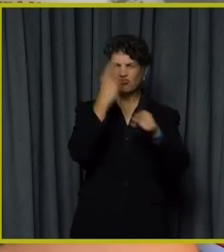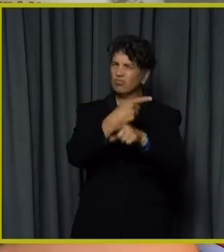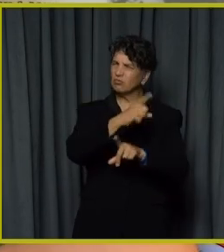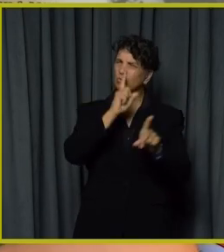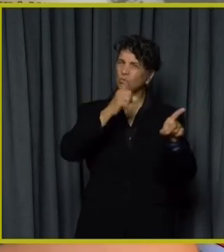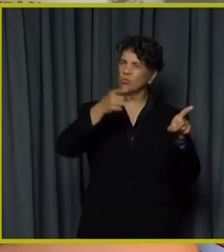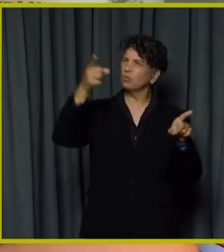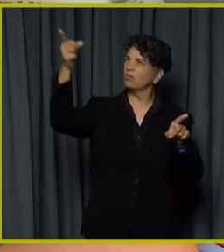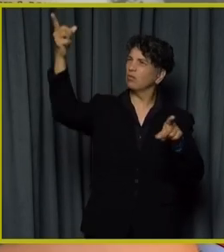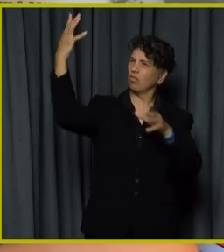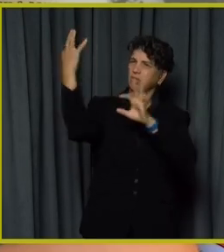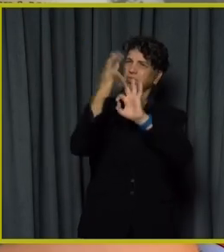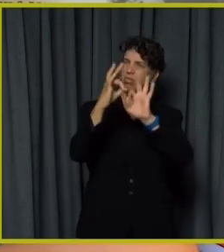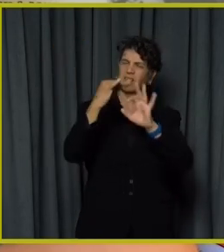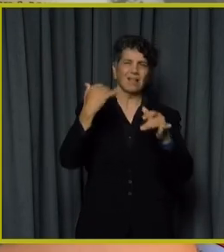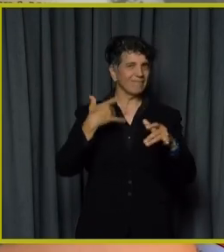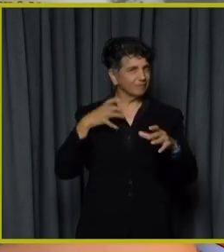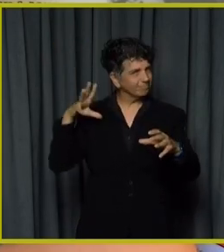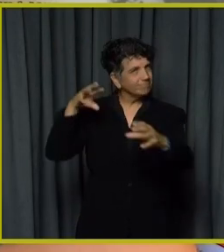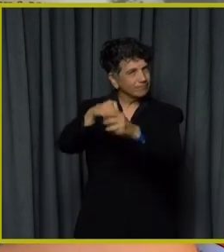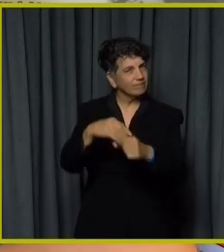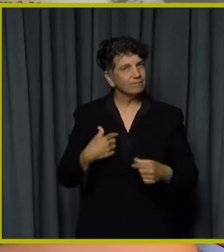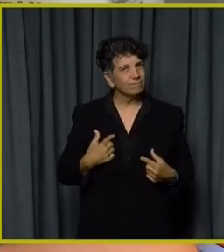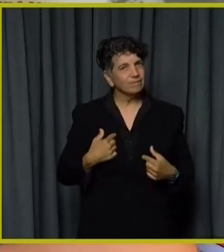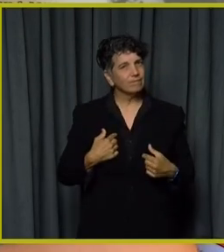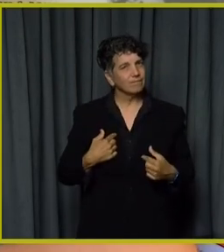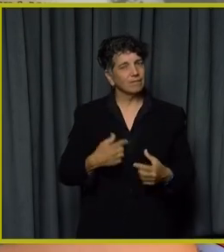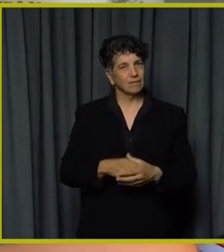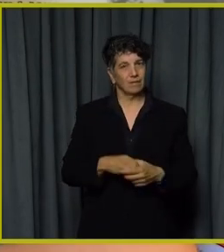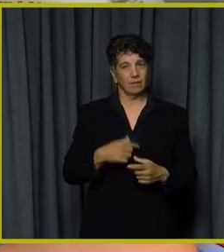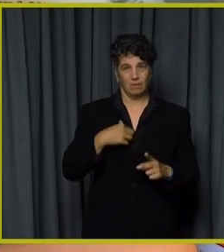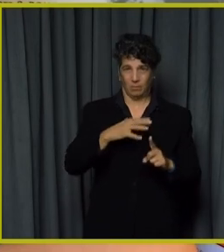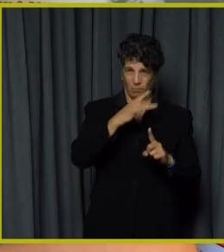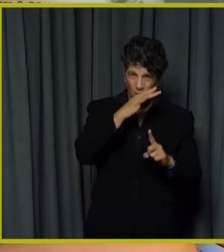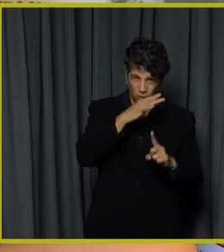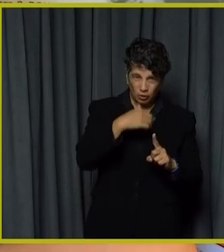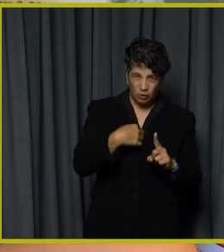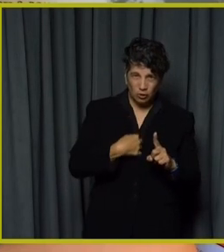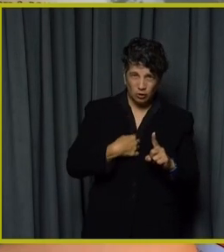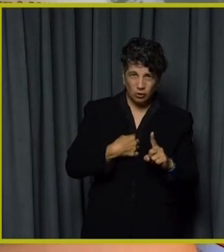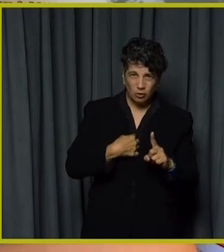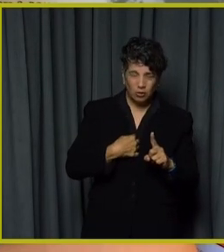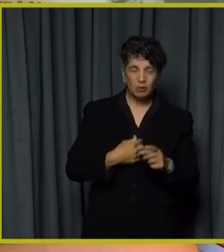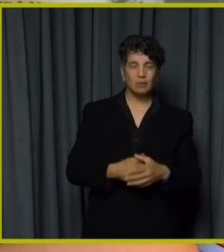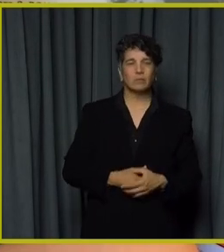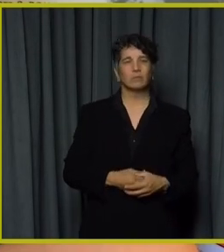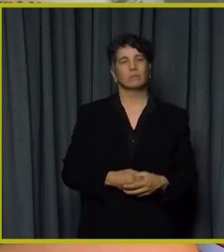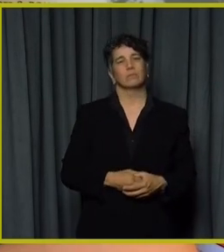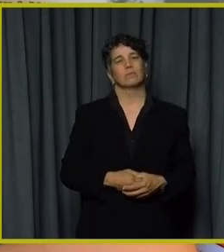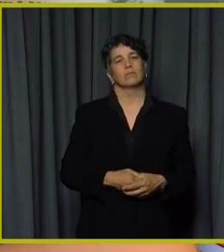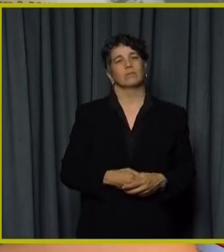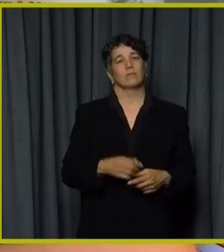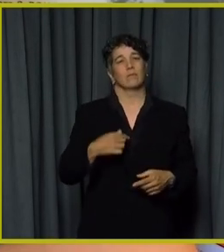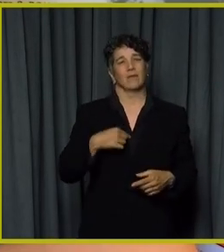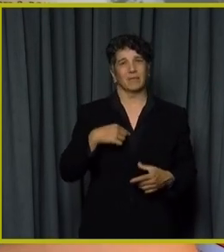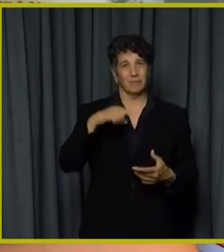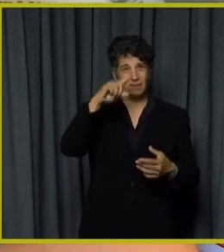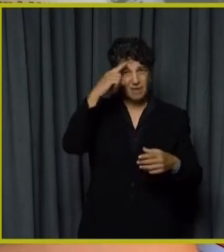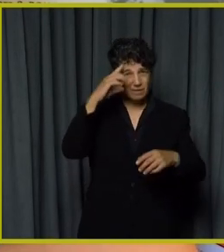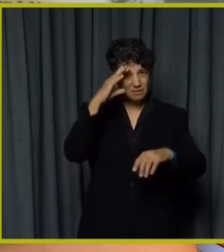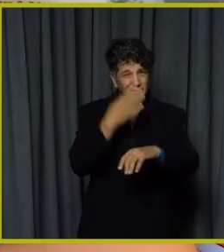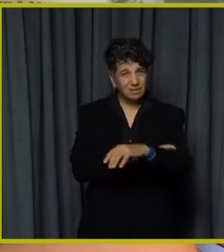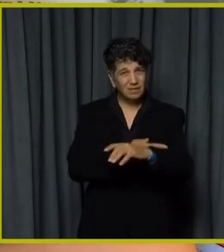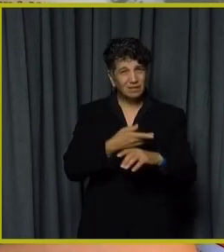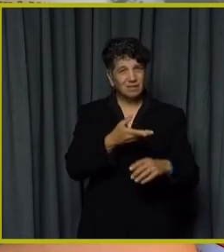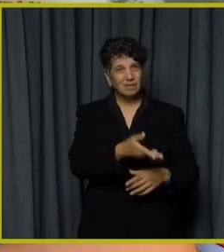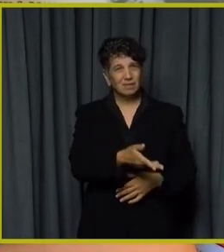mothers, and I can speak to as a mom of a black boy, who is growing up